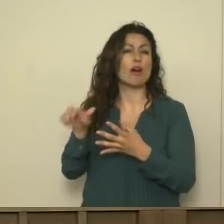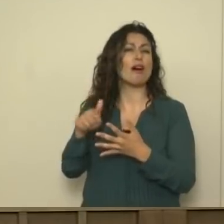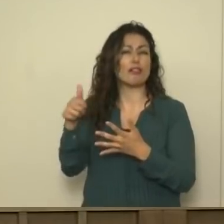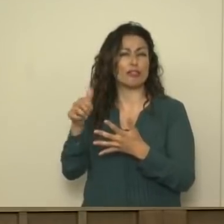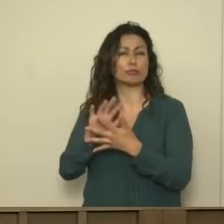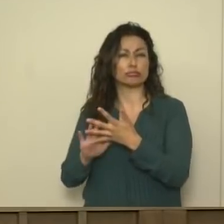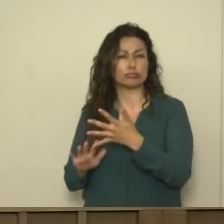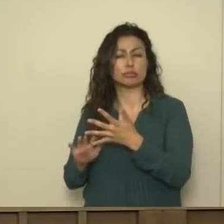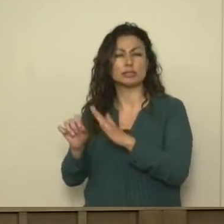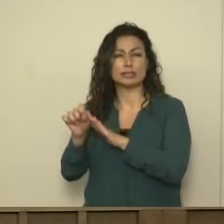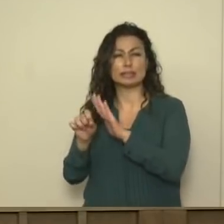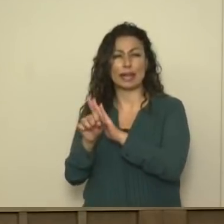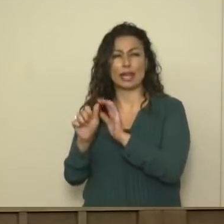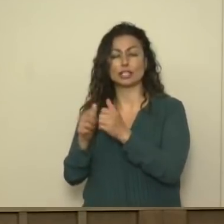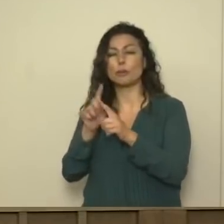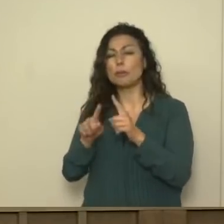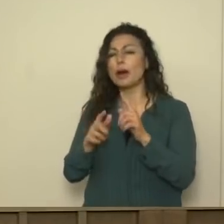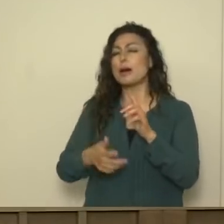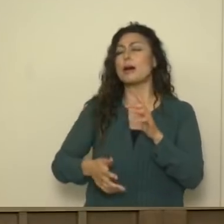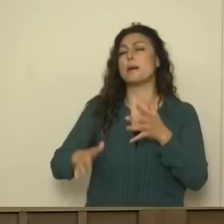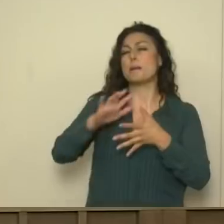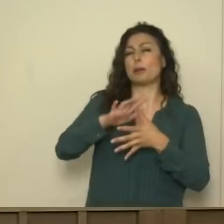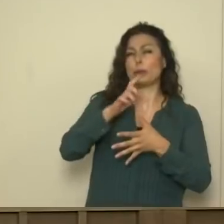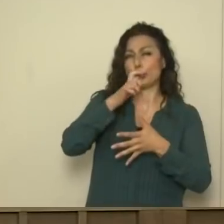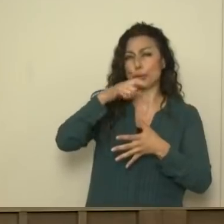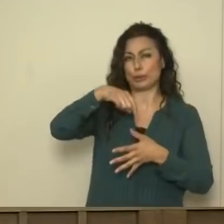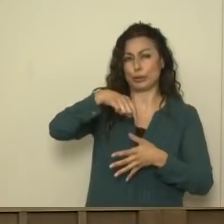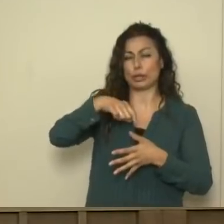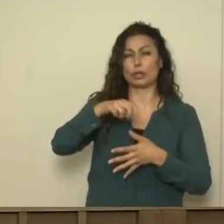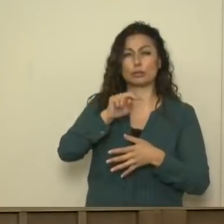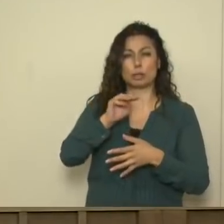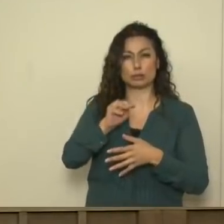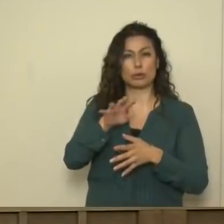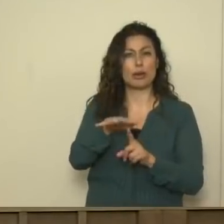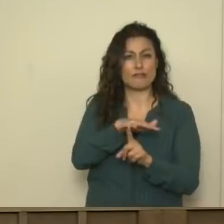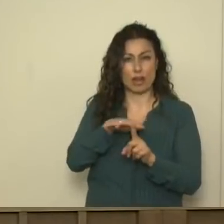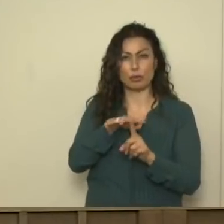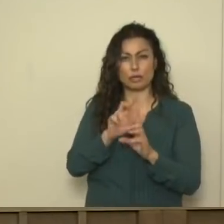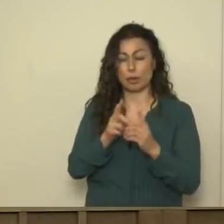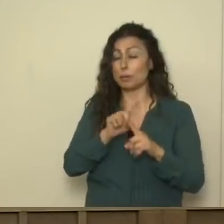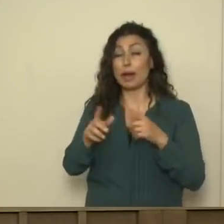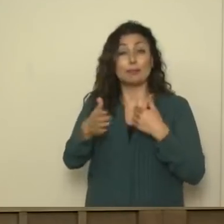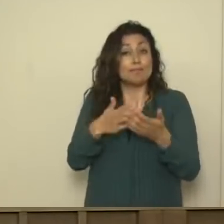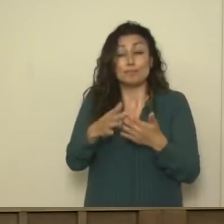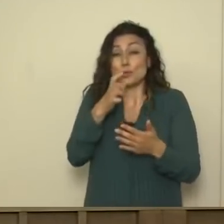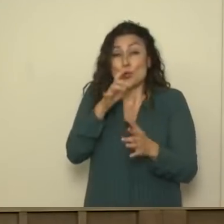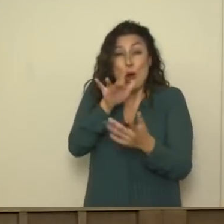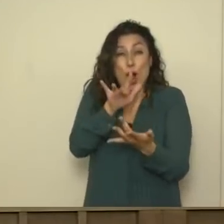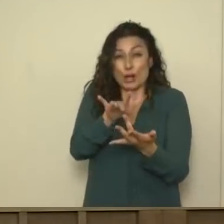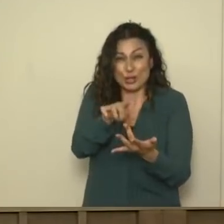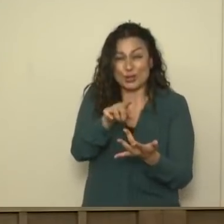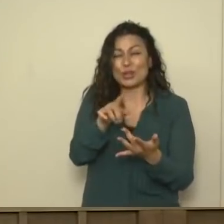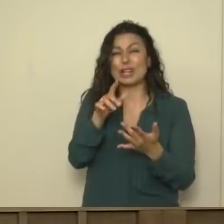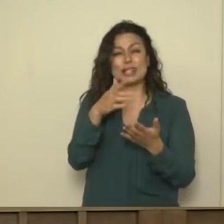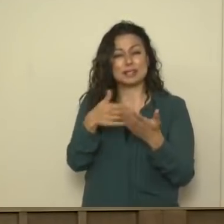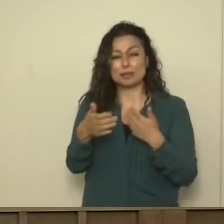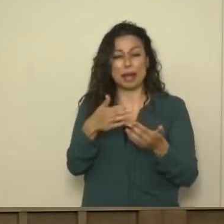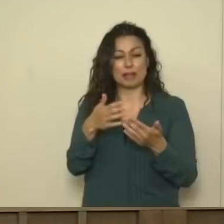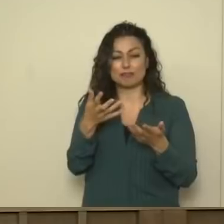But predominantly, it's the New Mexico Environment Department. But regardless of who contacts you, and regardless